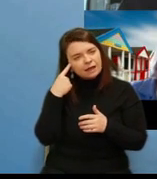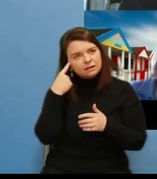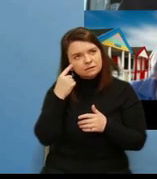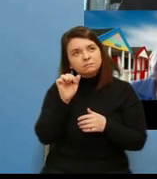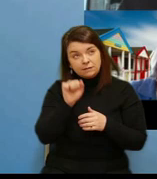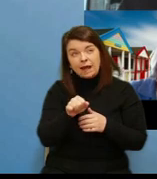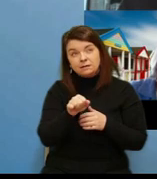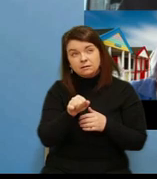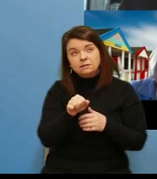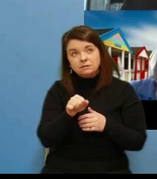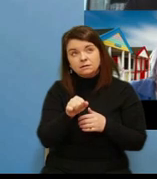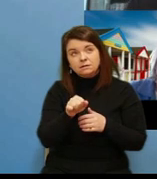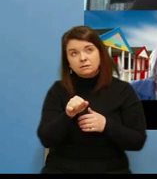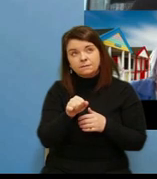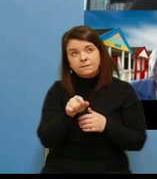think it